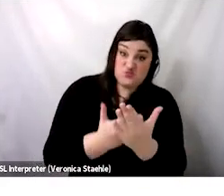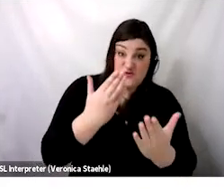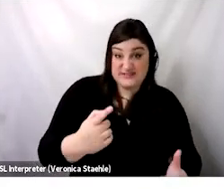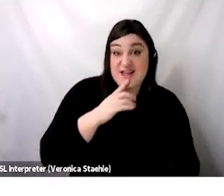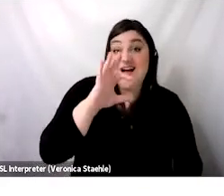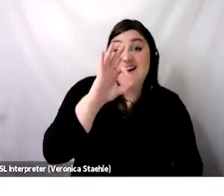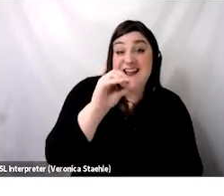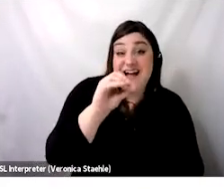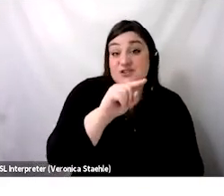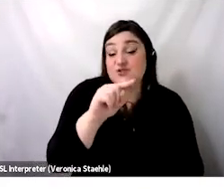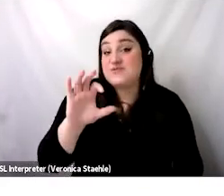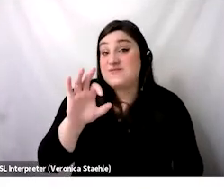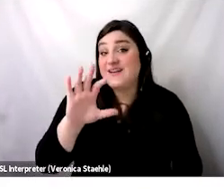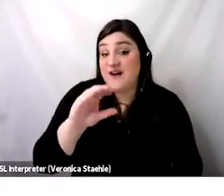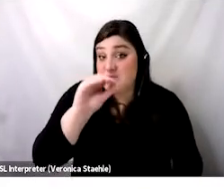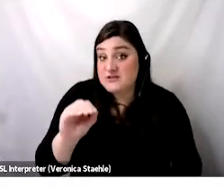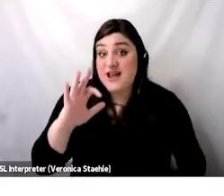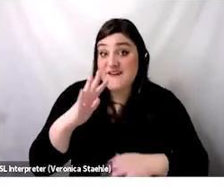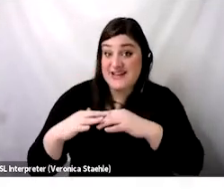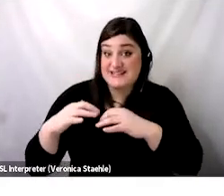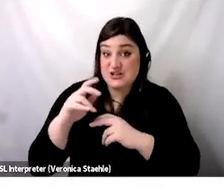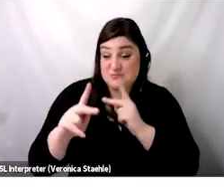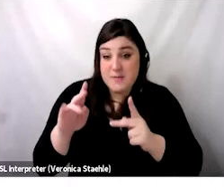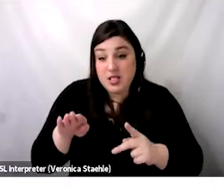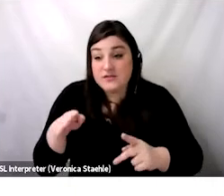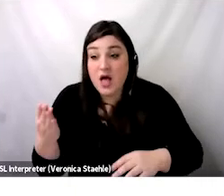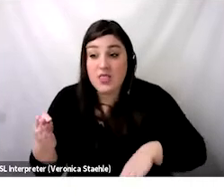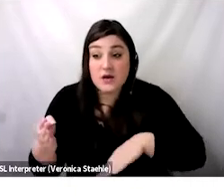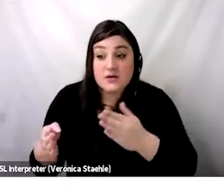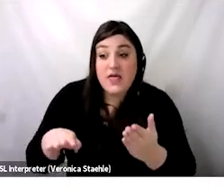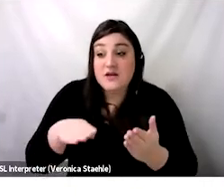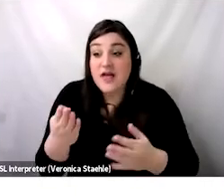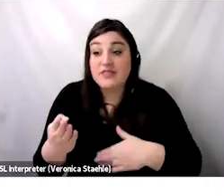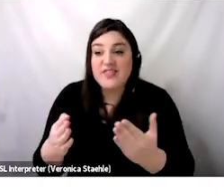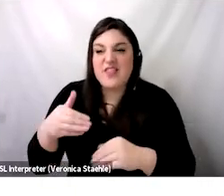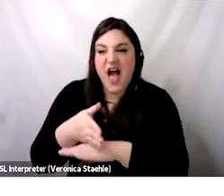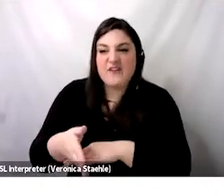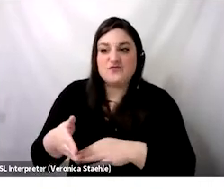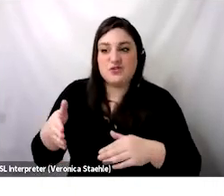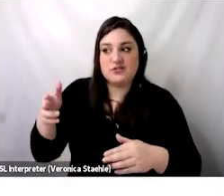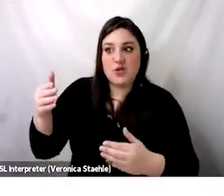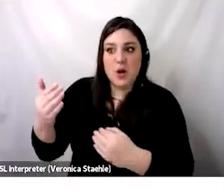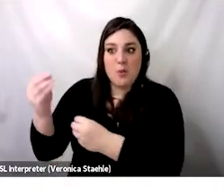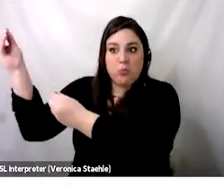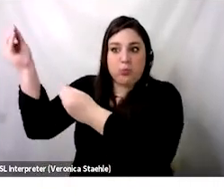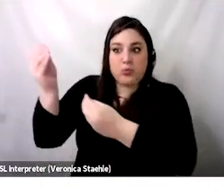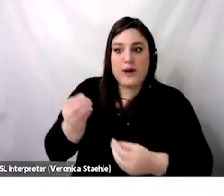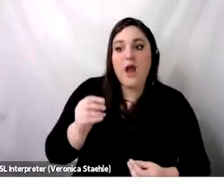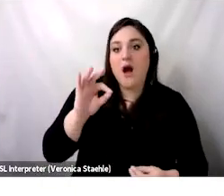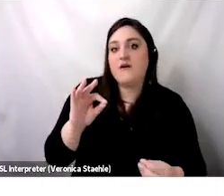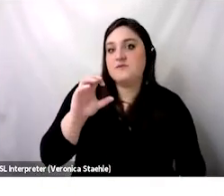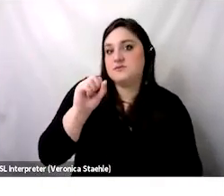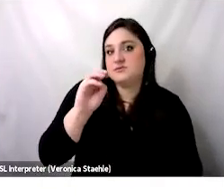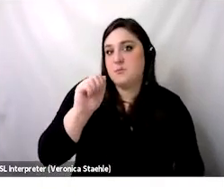population died once these diseases were introduced. And of course, there were